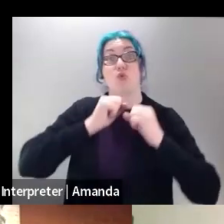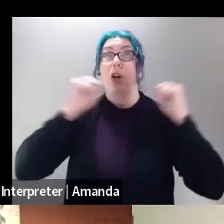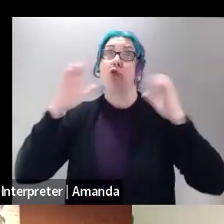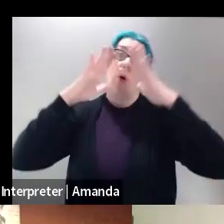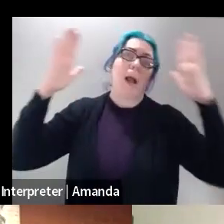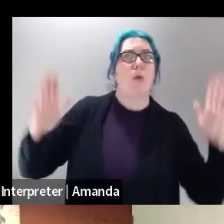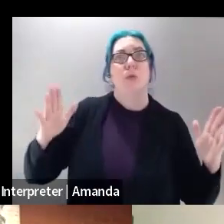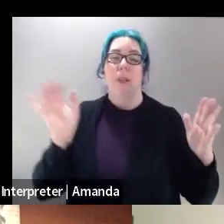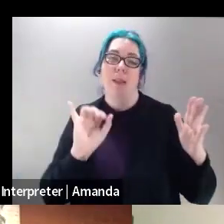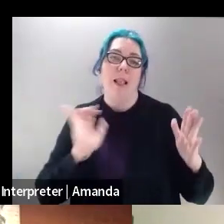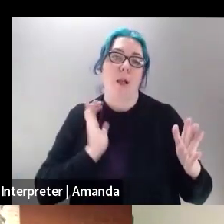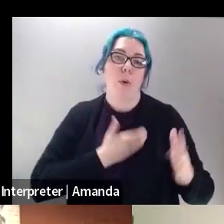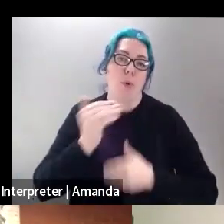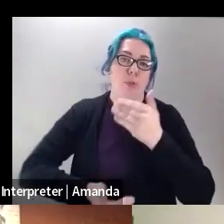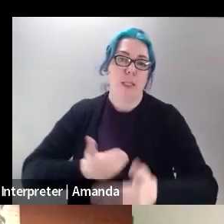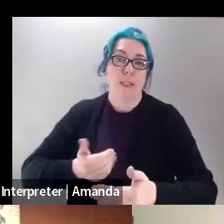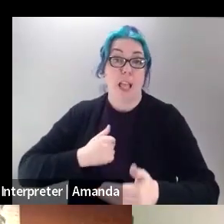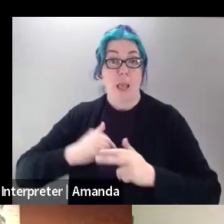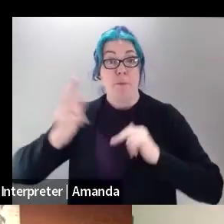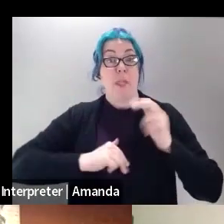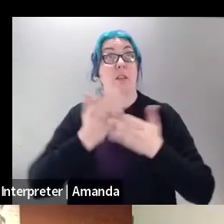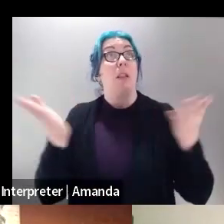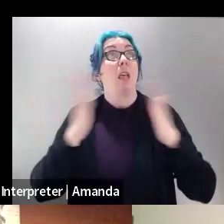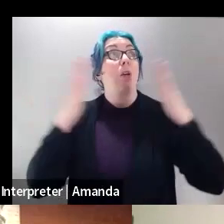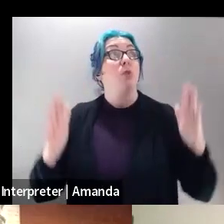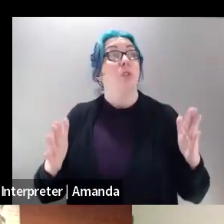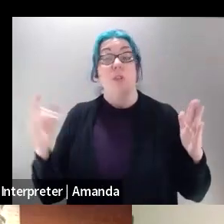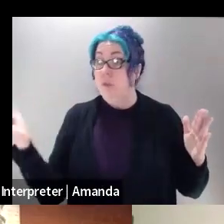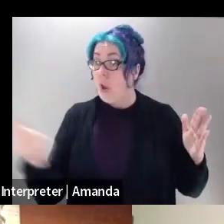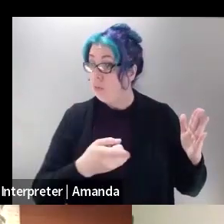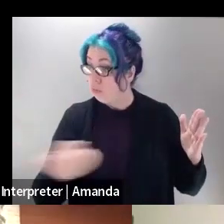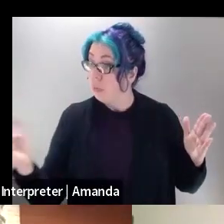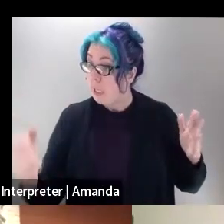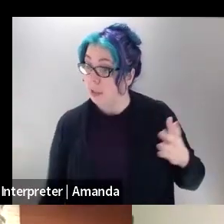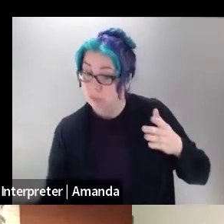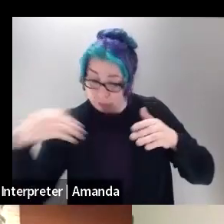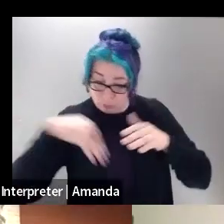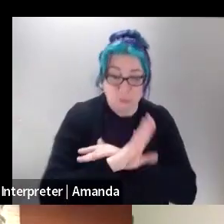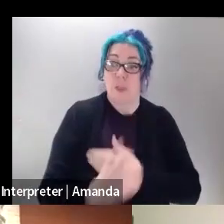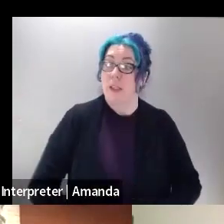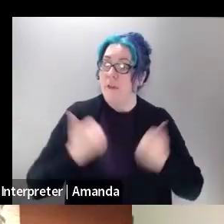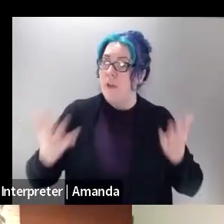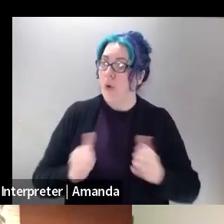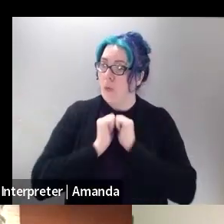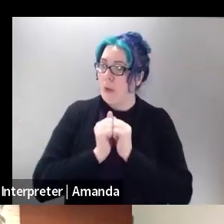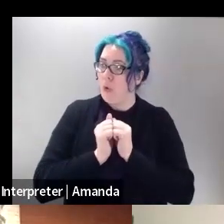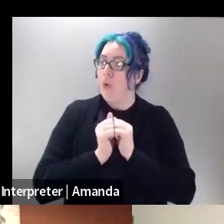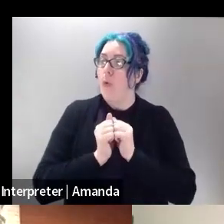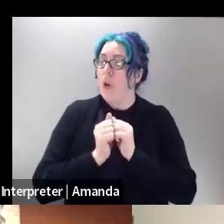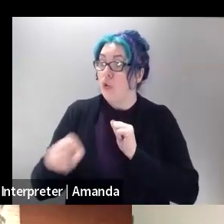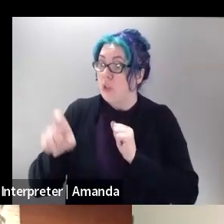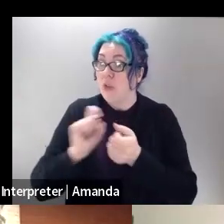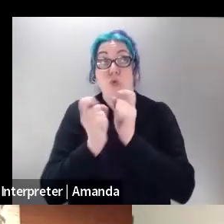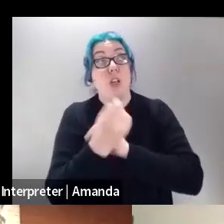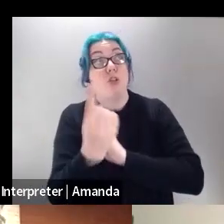me, I'm the director. So it starts with the foundation that I and my like, it even starts with me and my